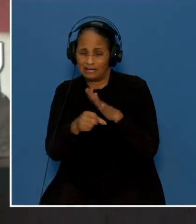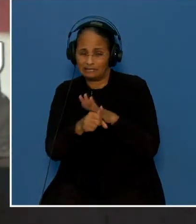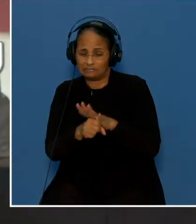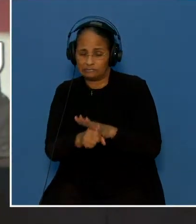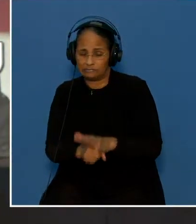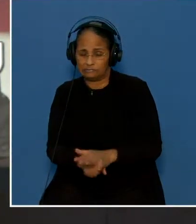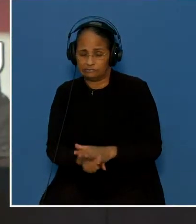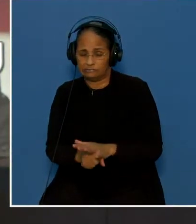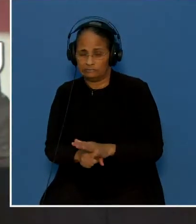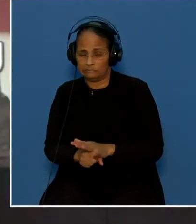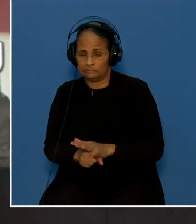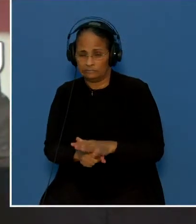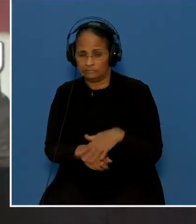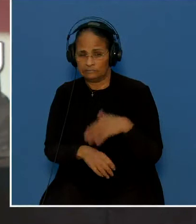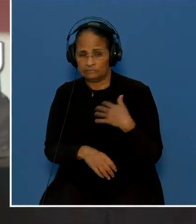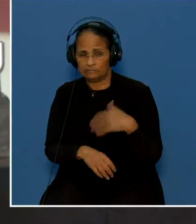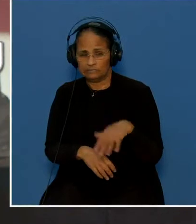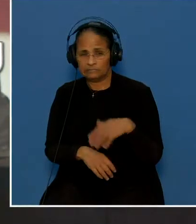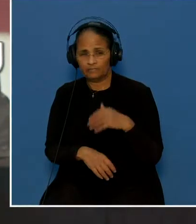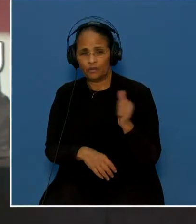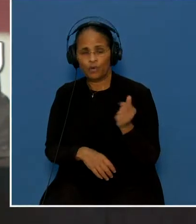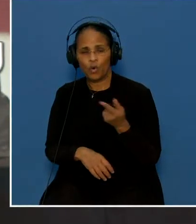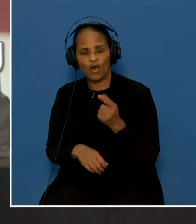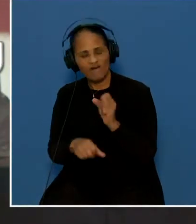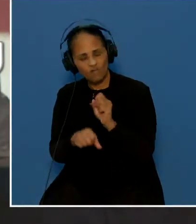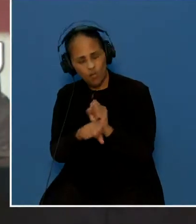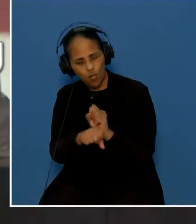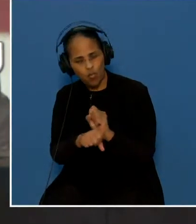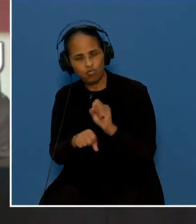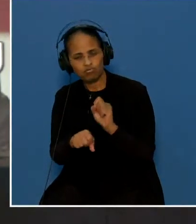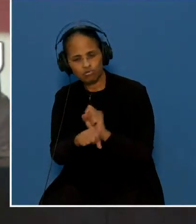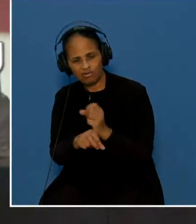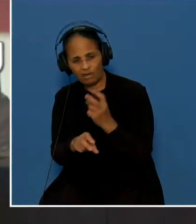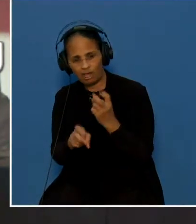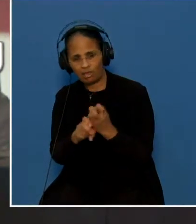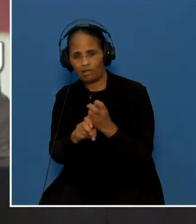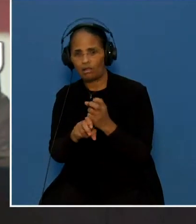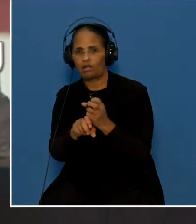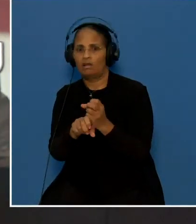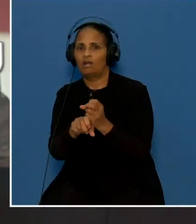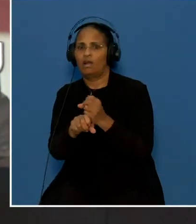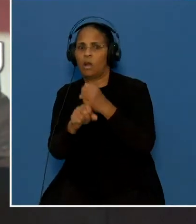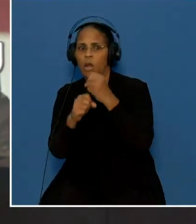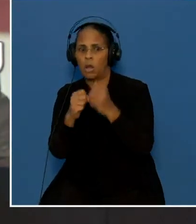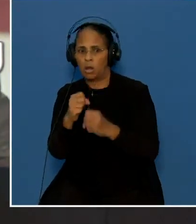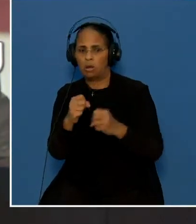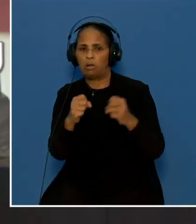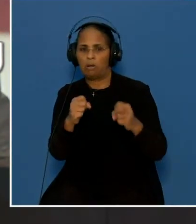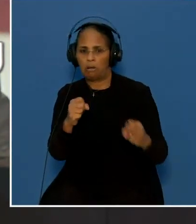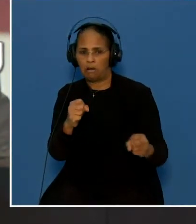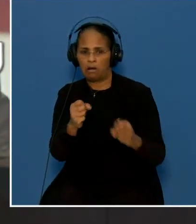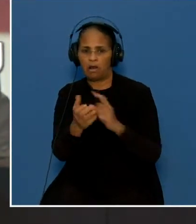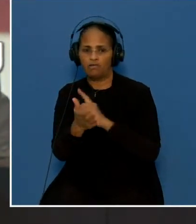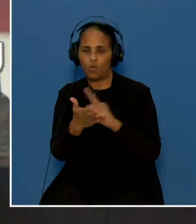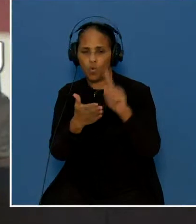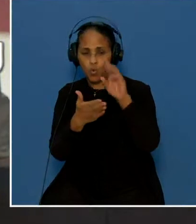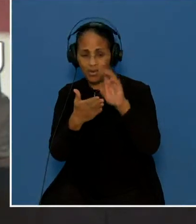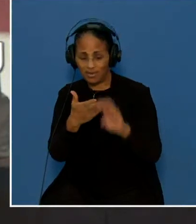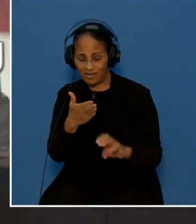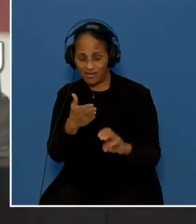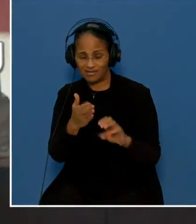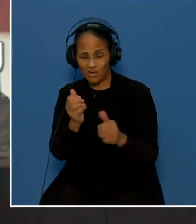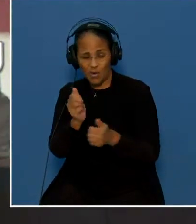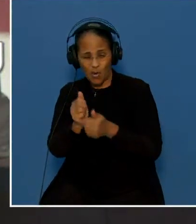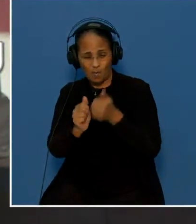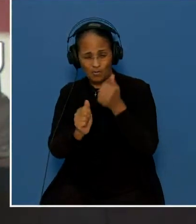of pressure. You all have worked very, very long hours, over weekends,